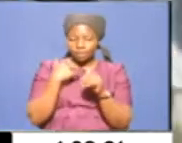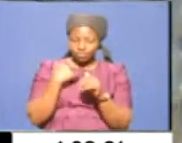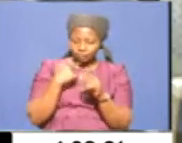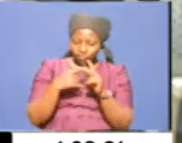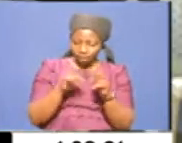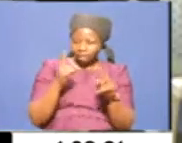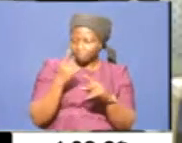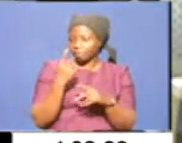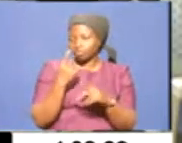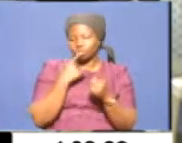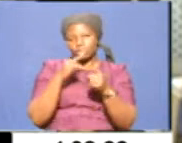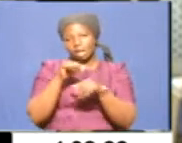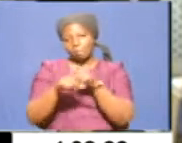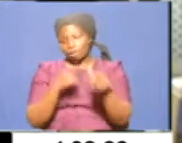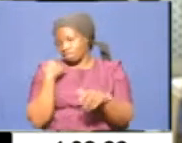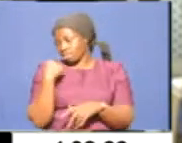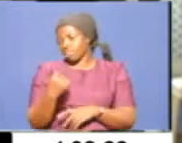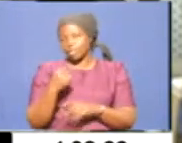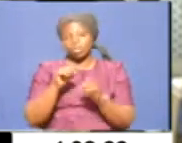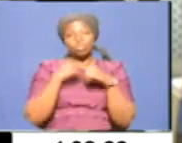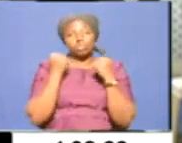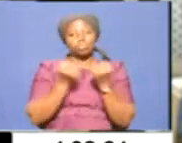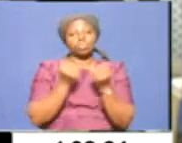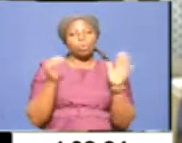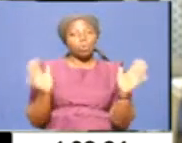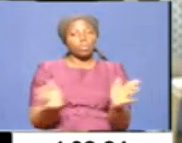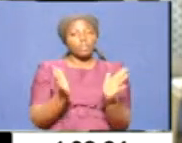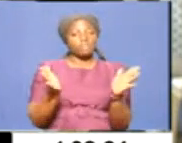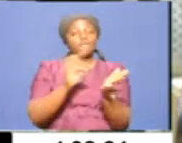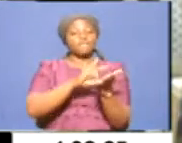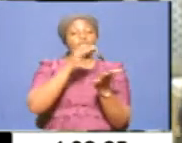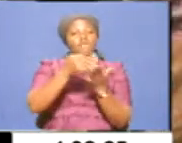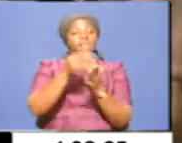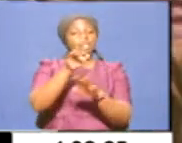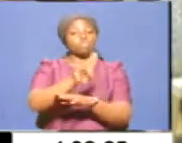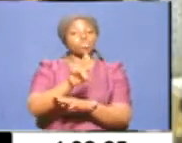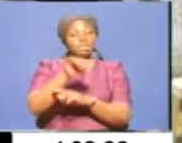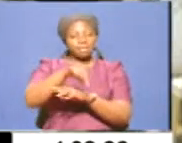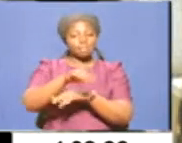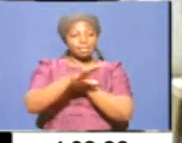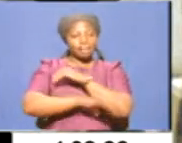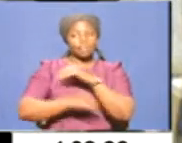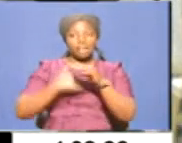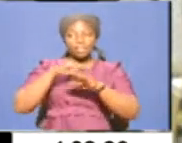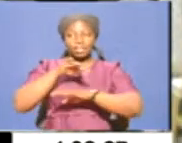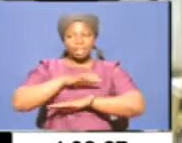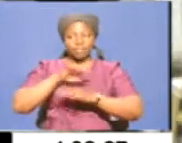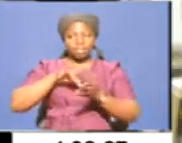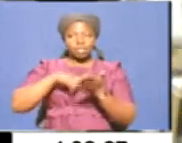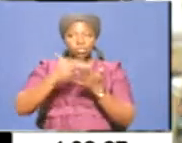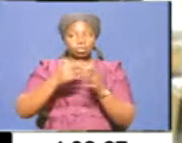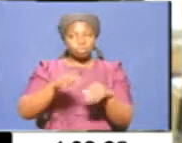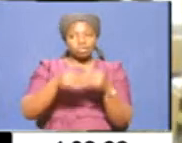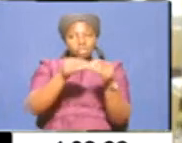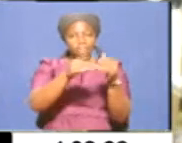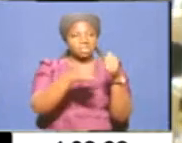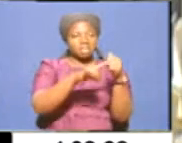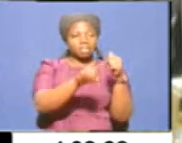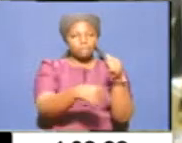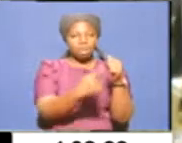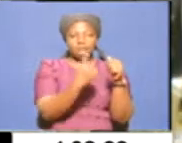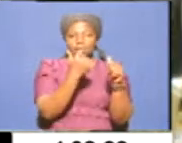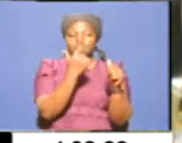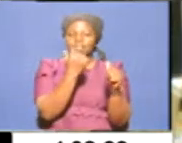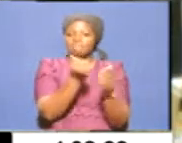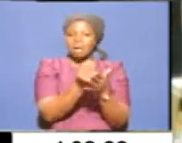welfare fund, is actually utilized. And he says that this country has enough resources, not just to give the 6,000 shillings that he's actually promising